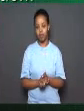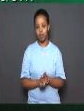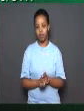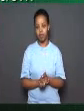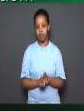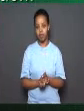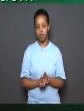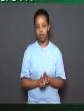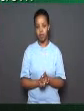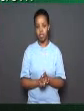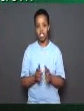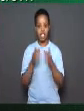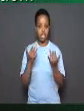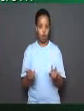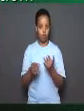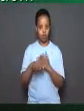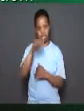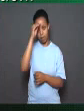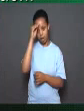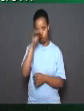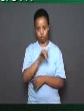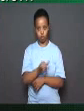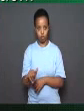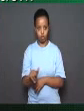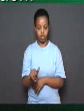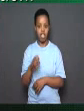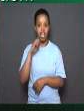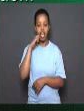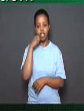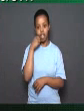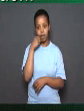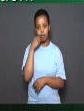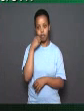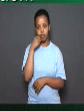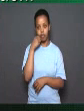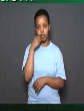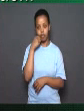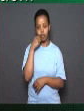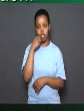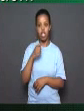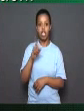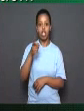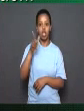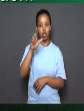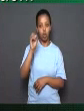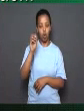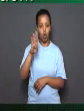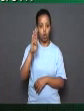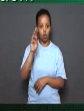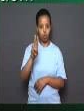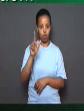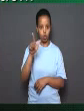You have already learned that an enzyme is a globular protein with